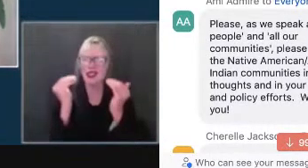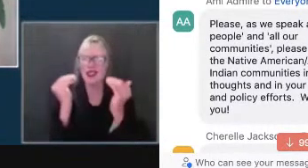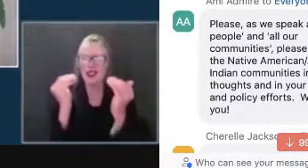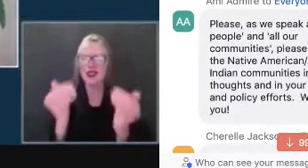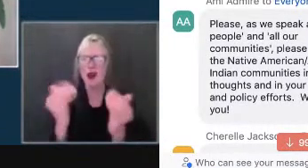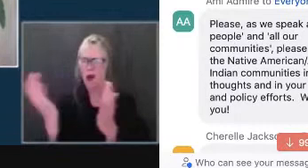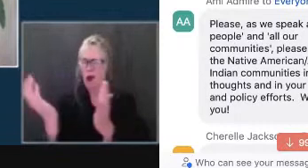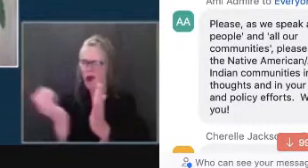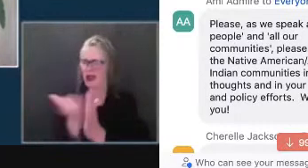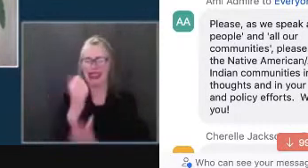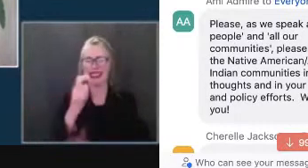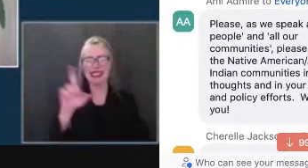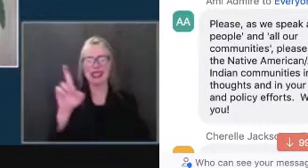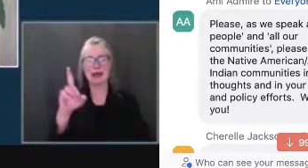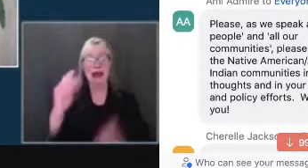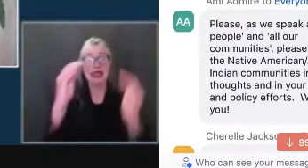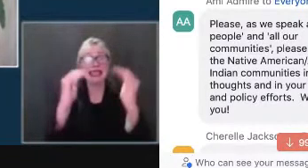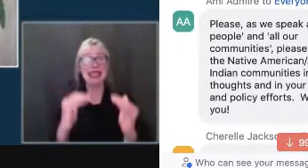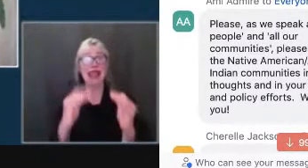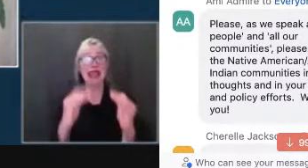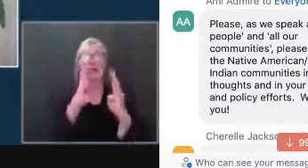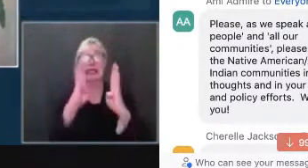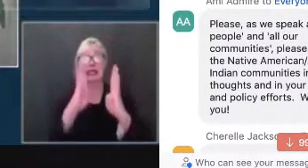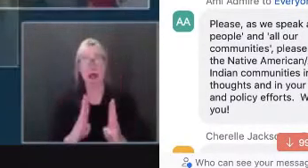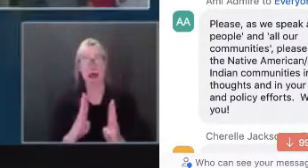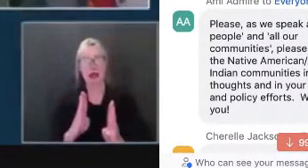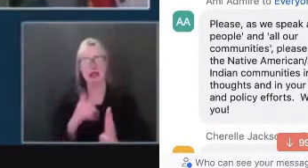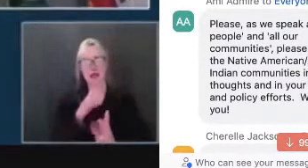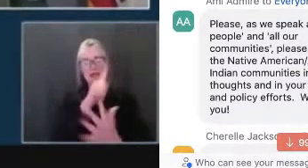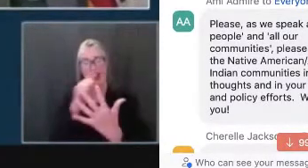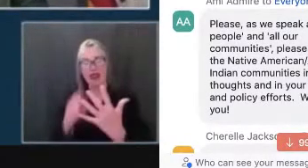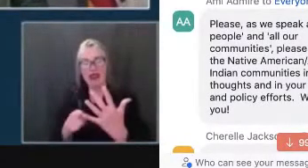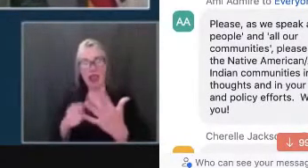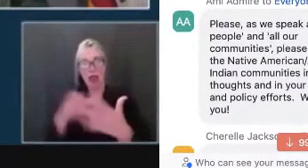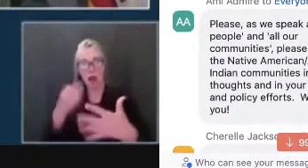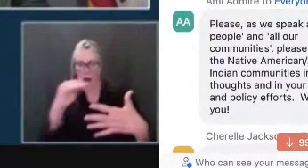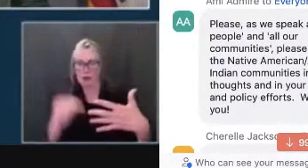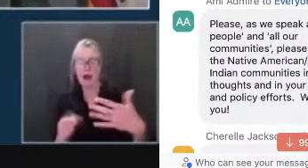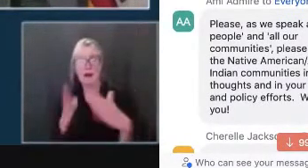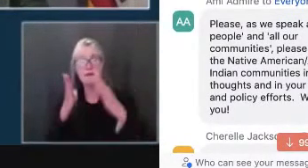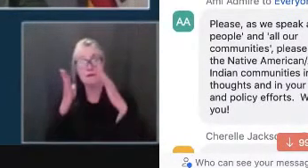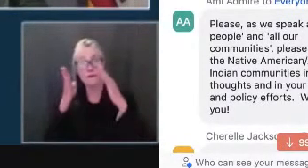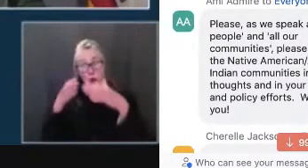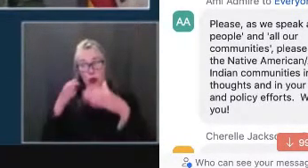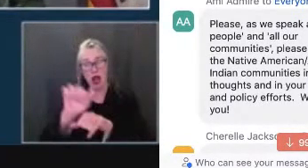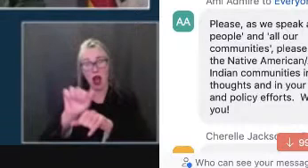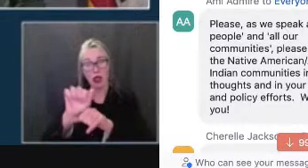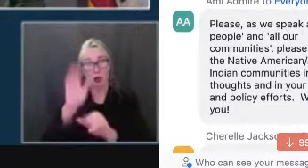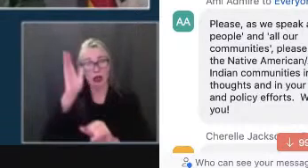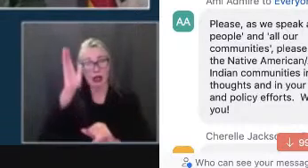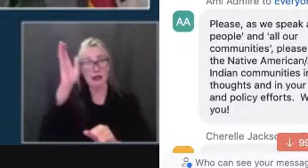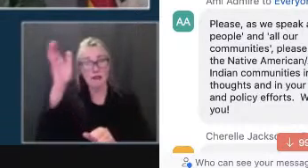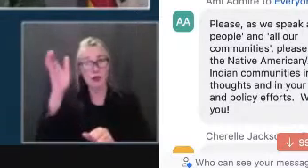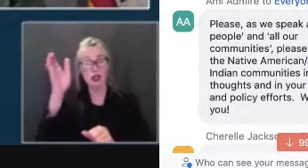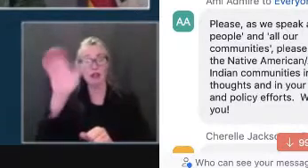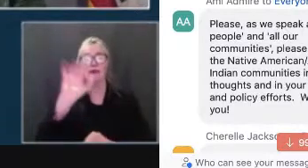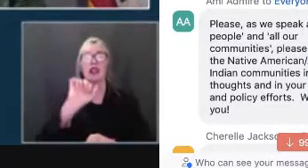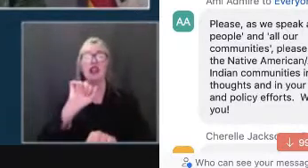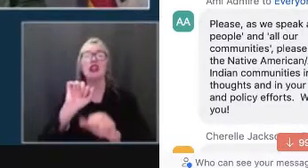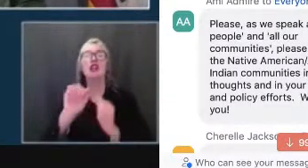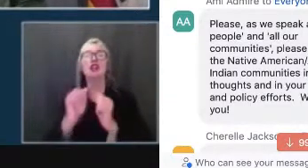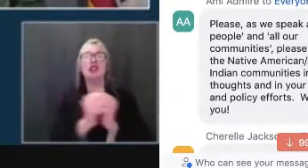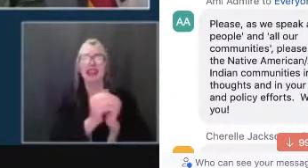The next set of speakers will focus on the work ahead of us. Together, we will create a better